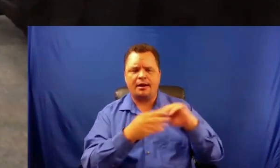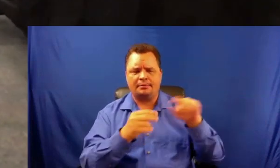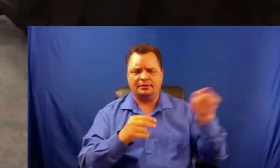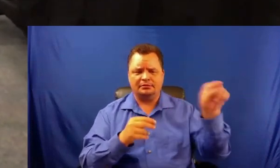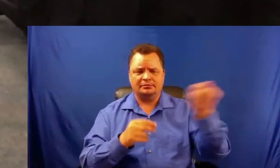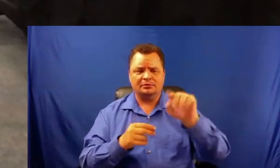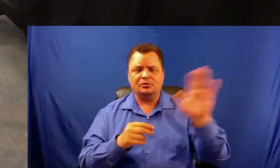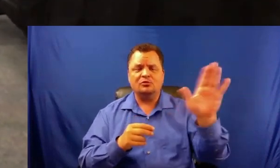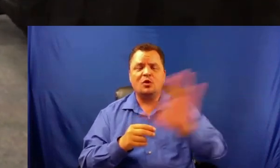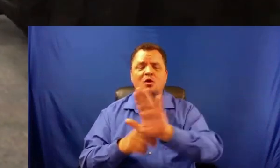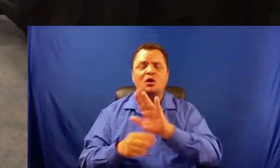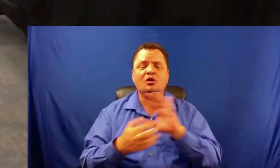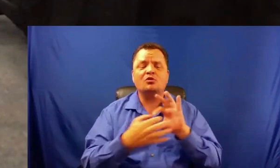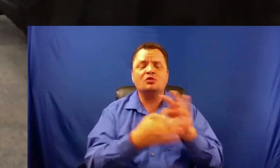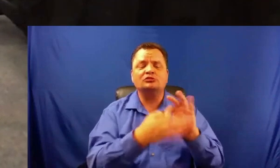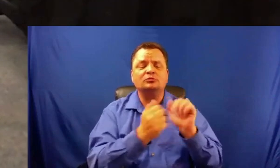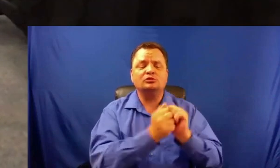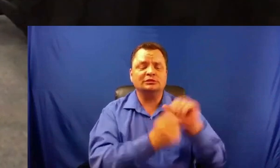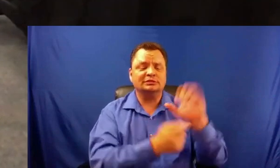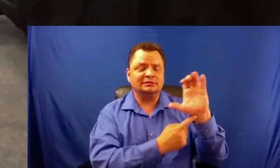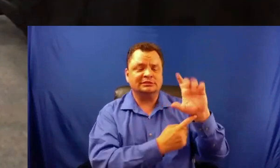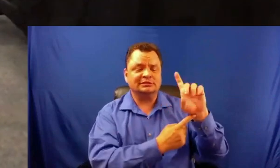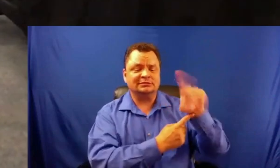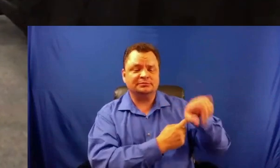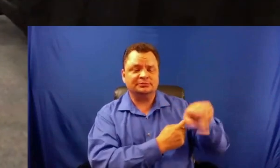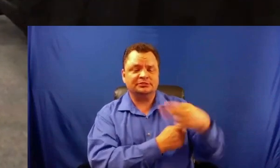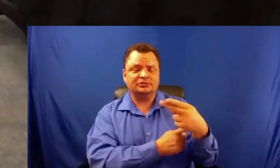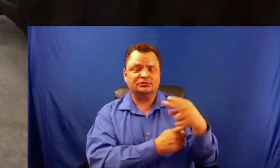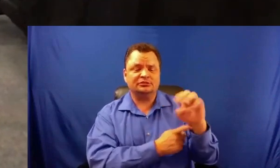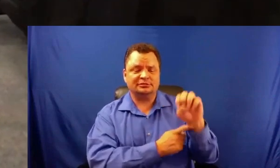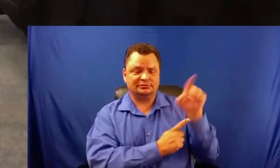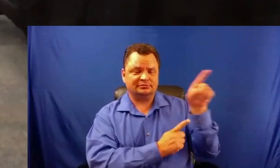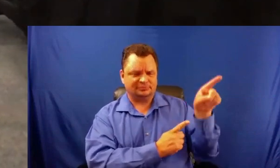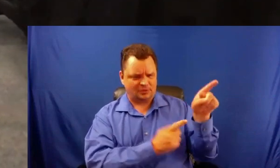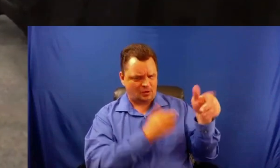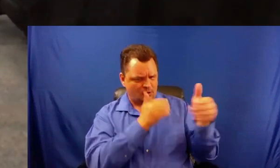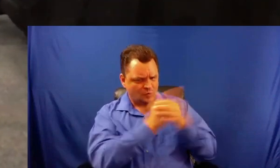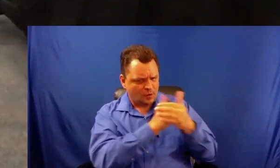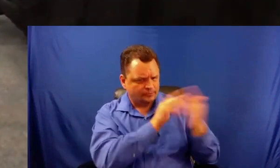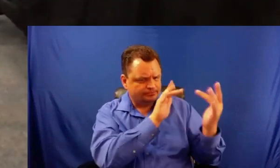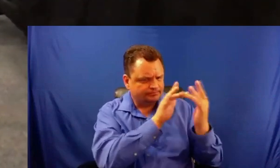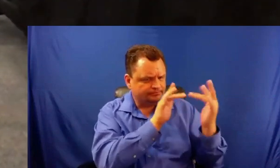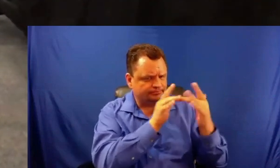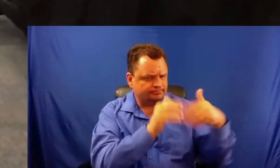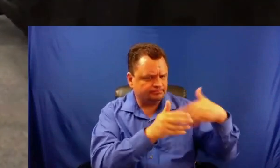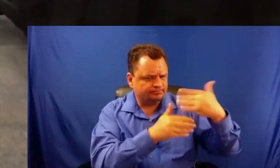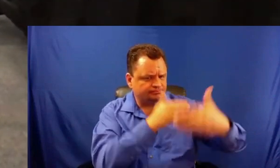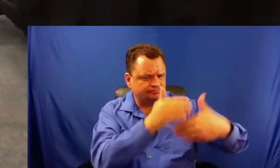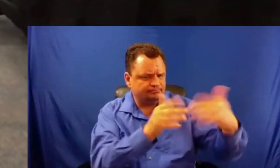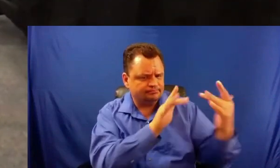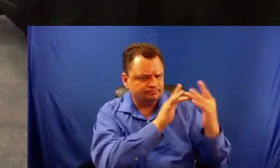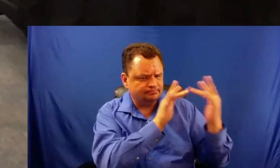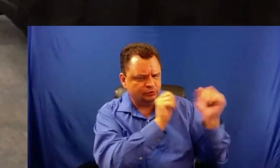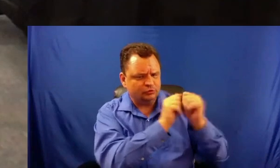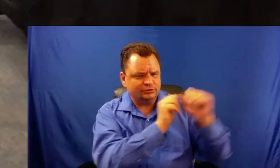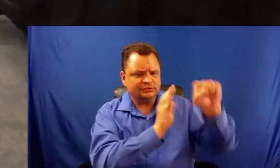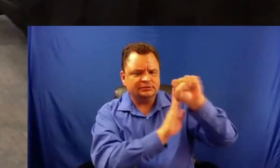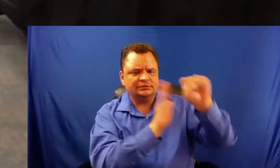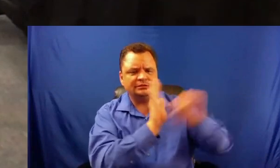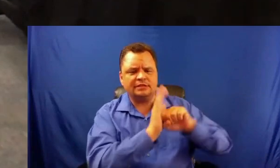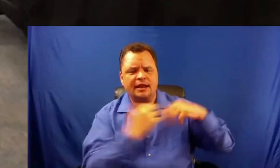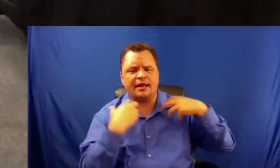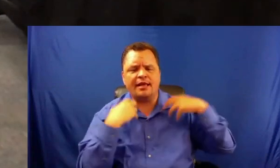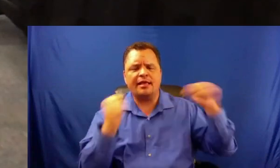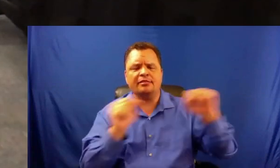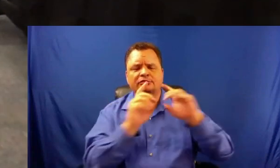the CDPHE and the close and frequent contact that you have with our state health department. This